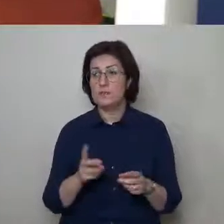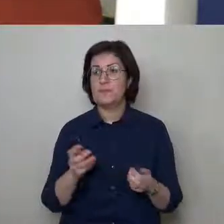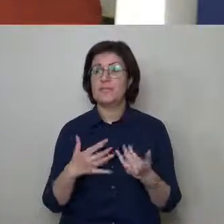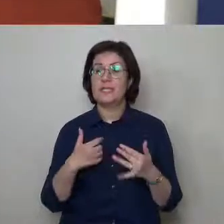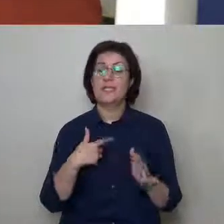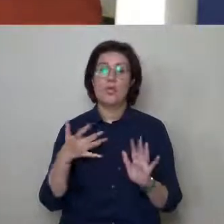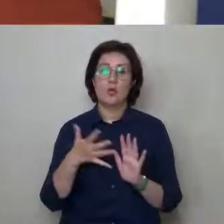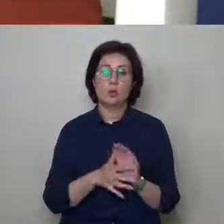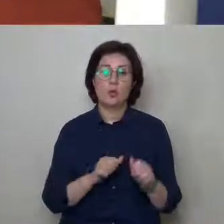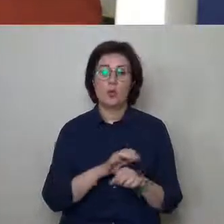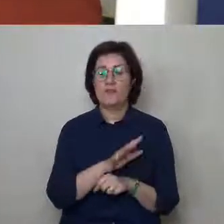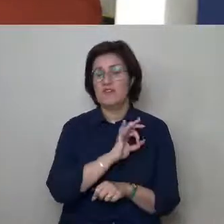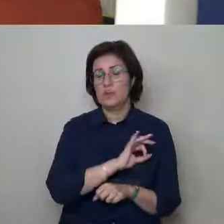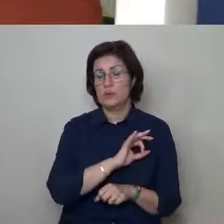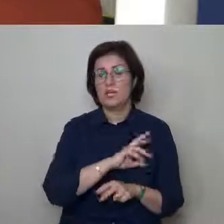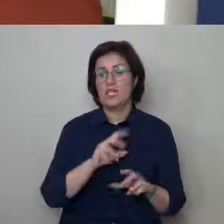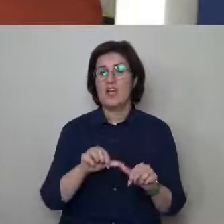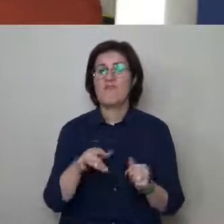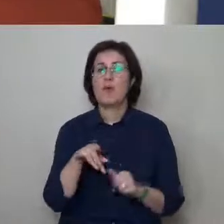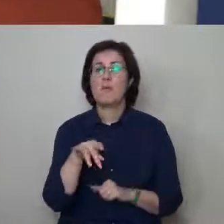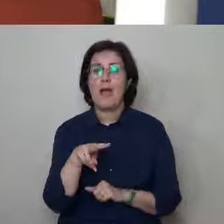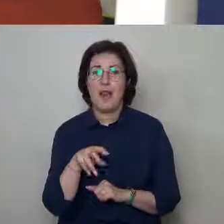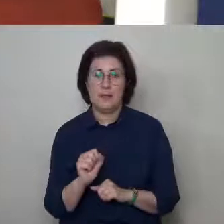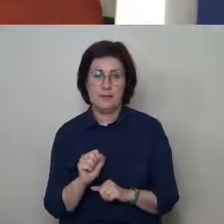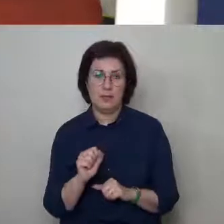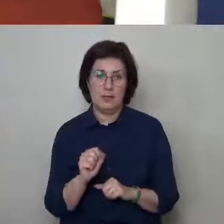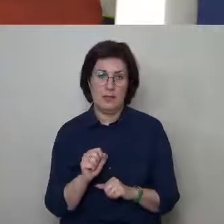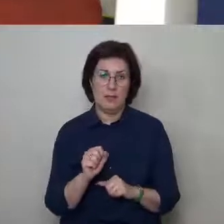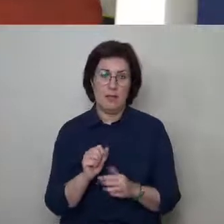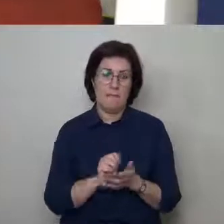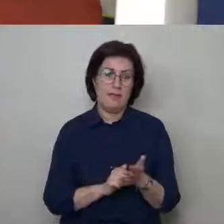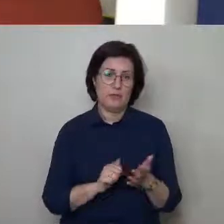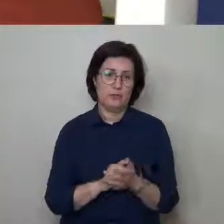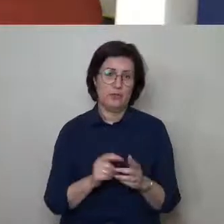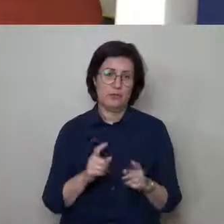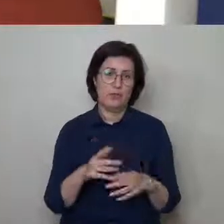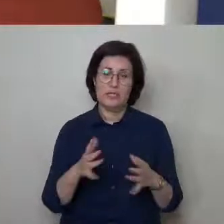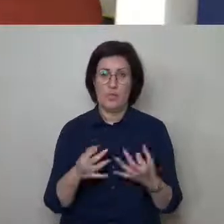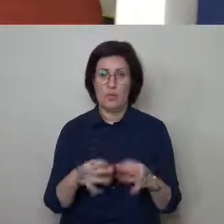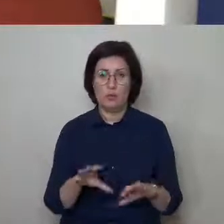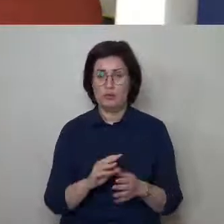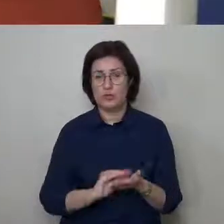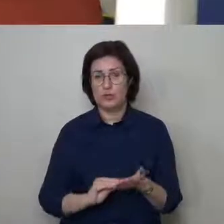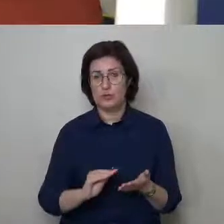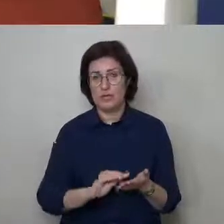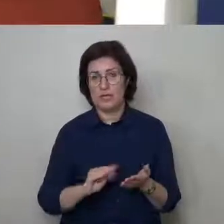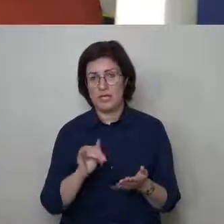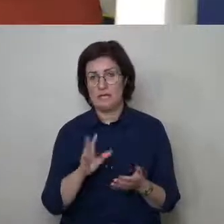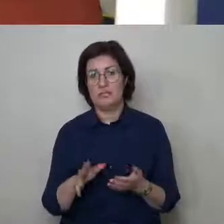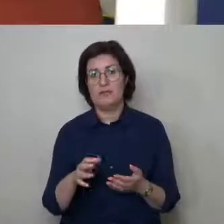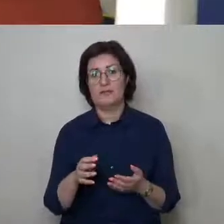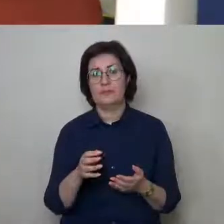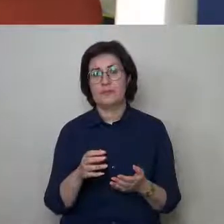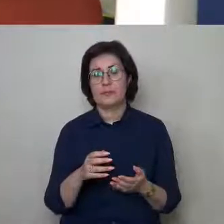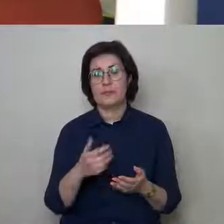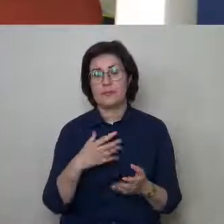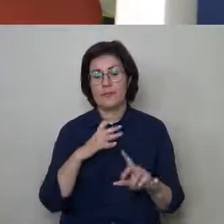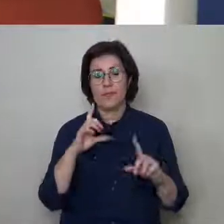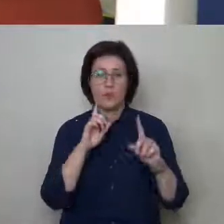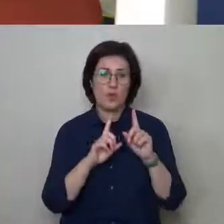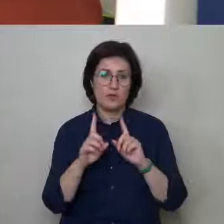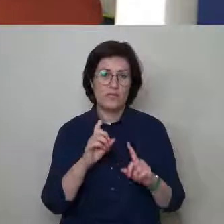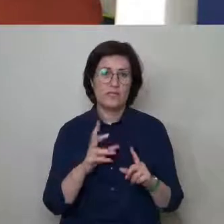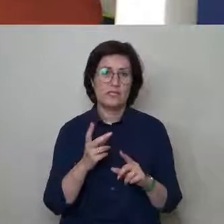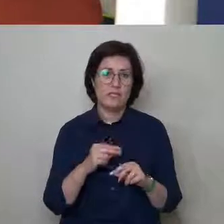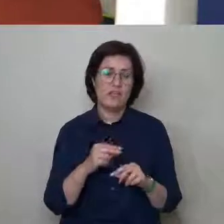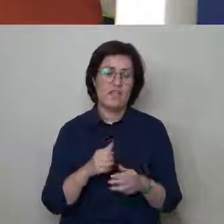COVID. As far as I know, COVID is used as a formal ground not to allow a journalist to be present